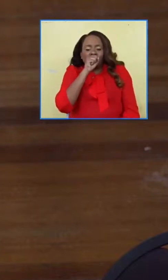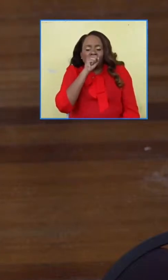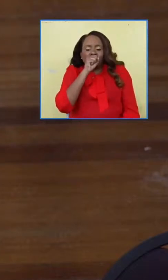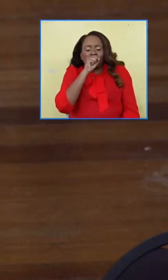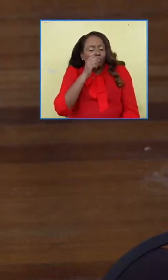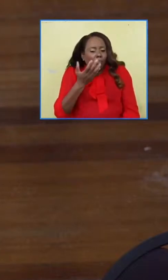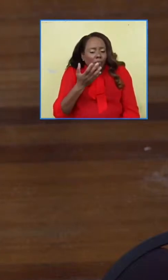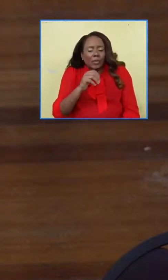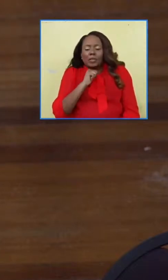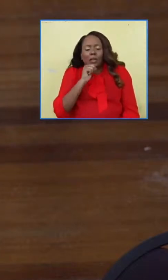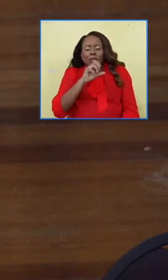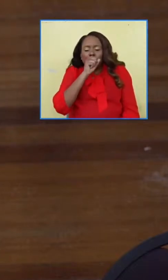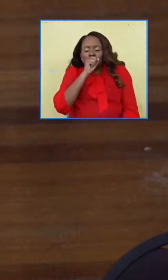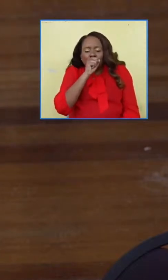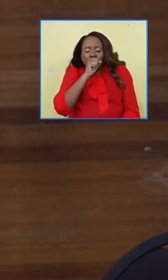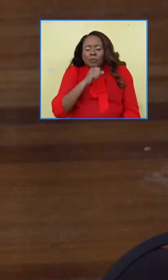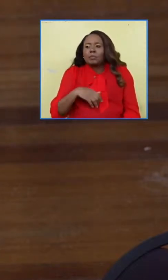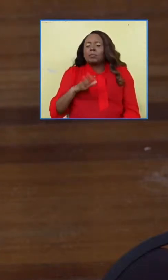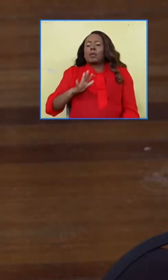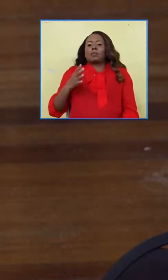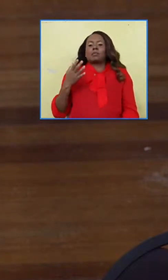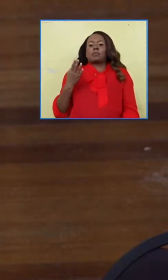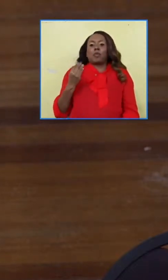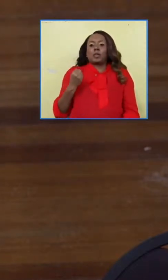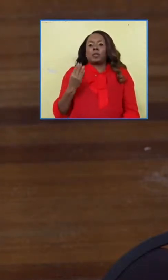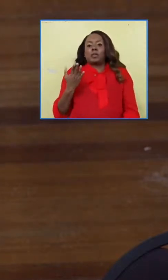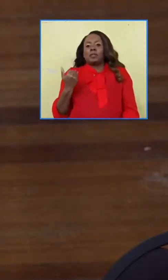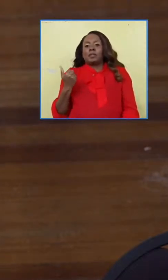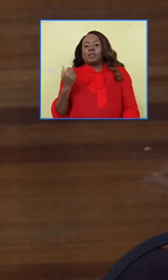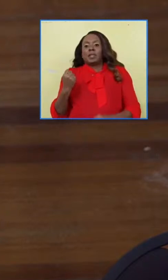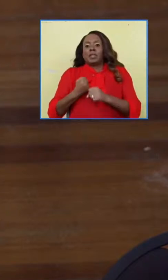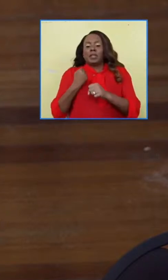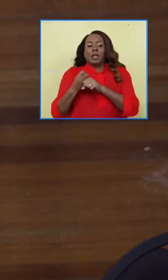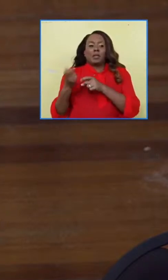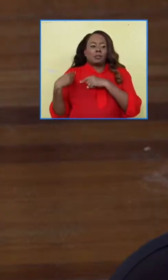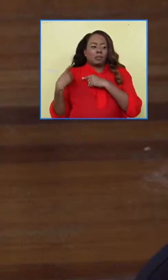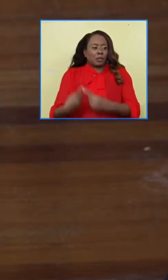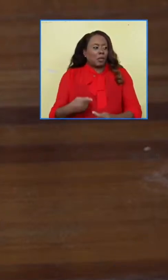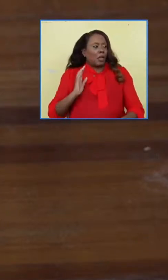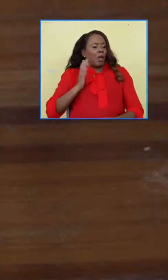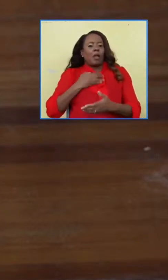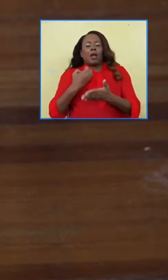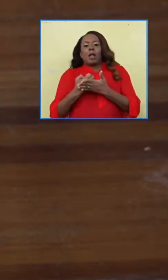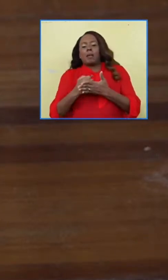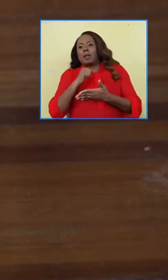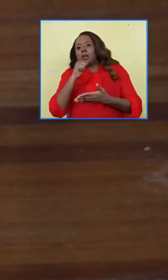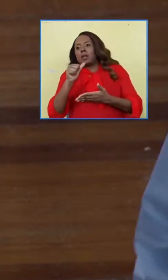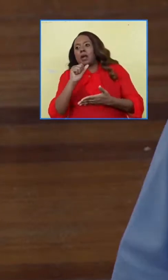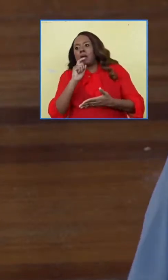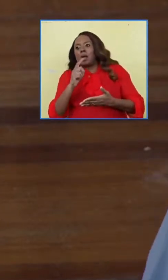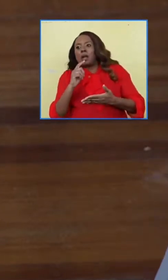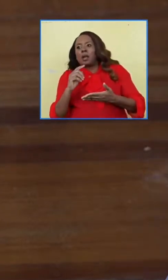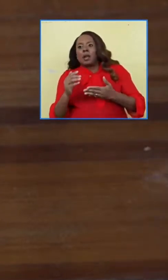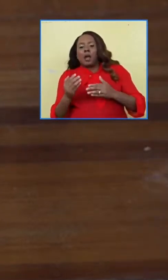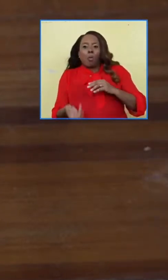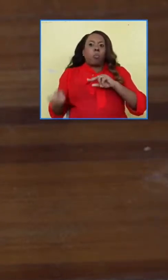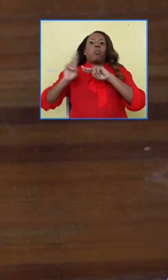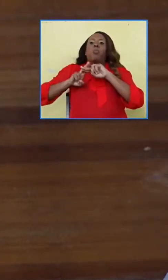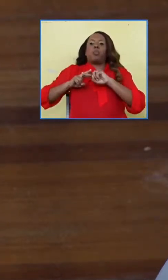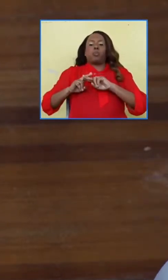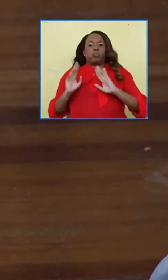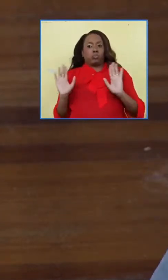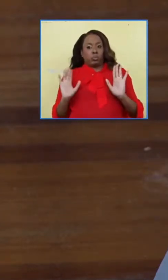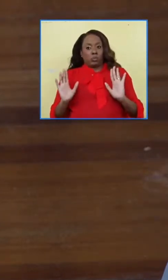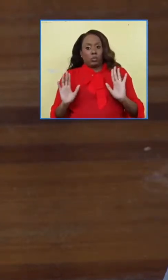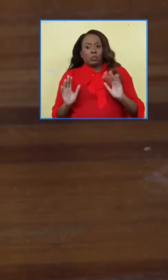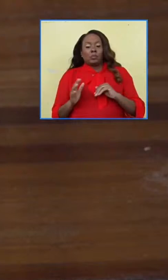that in recent times, the last 14, even 15 years, the economy has not been on fire. And in fact, the average rate of economic